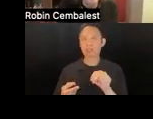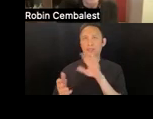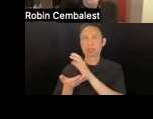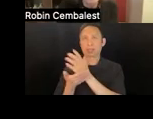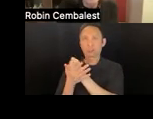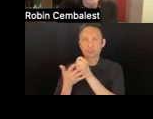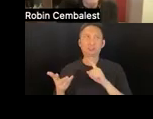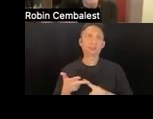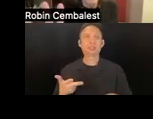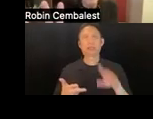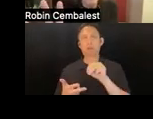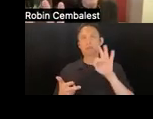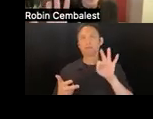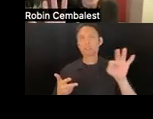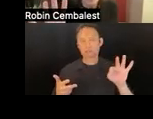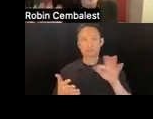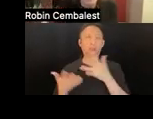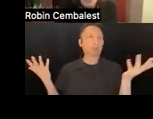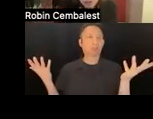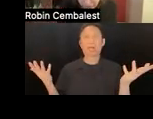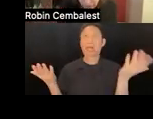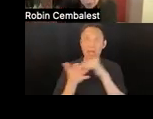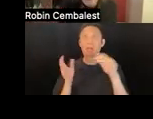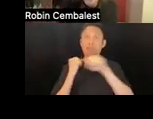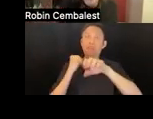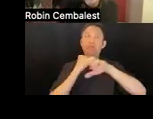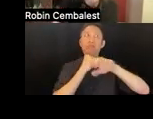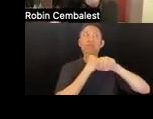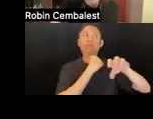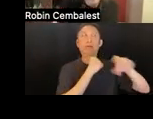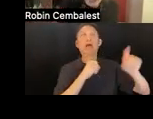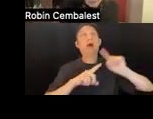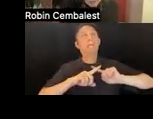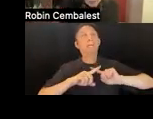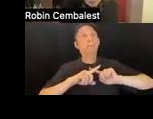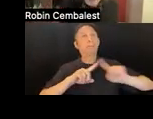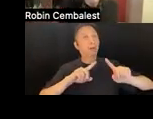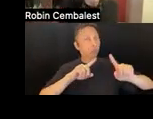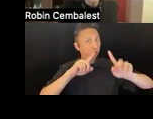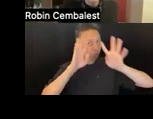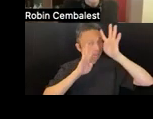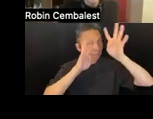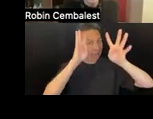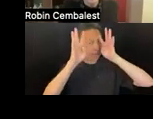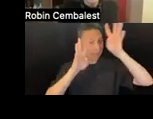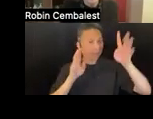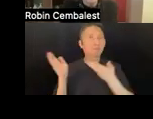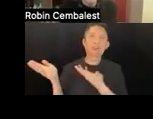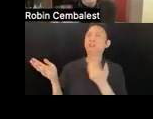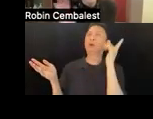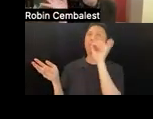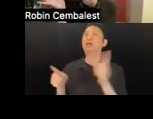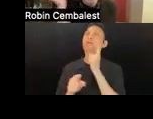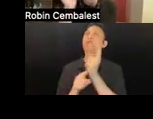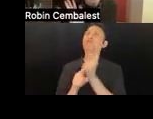and so on. And my point is, flood the zone, get it up there, but in a creative way, so that it looks like organic content. Now,